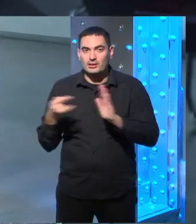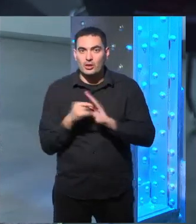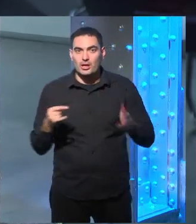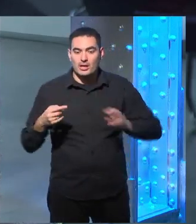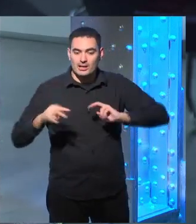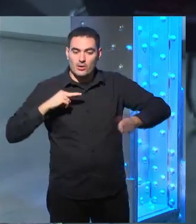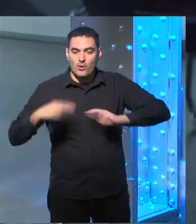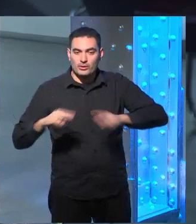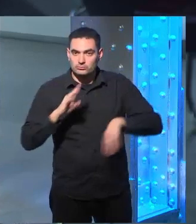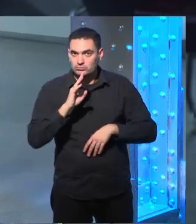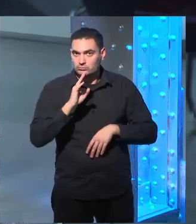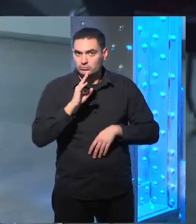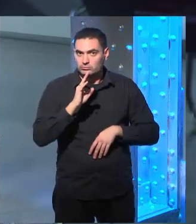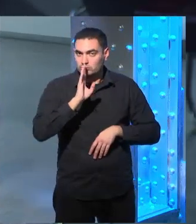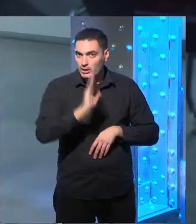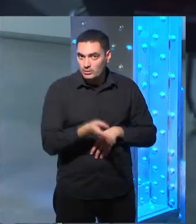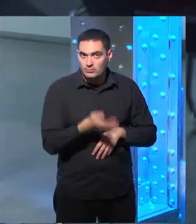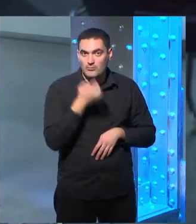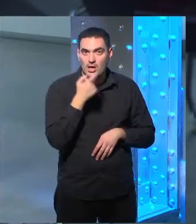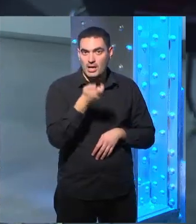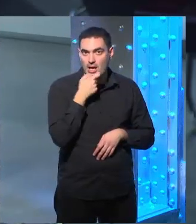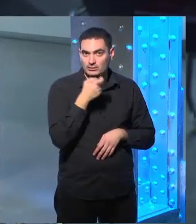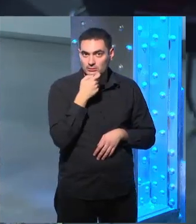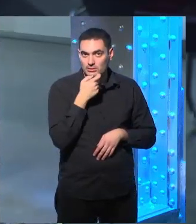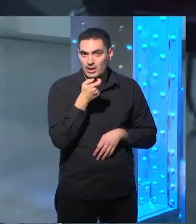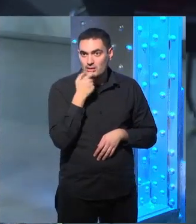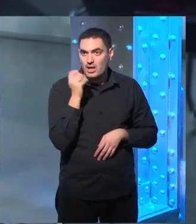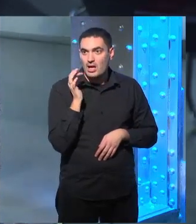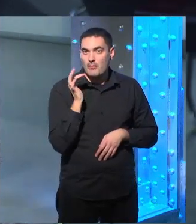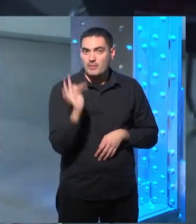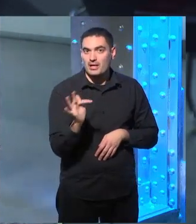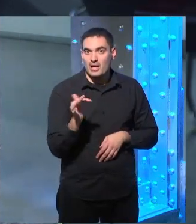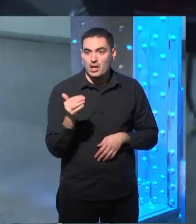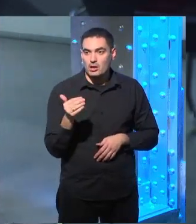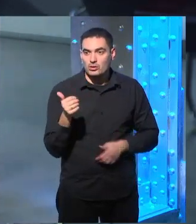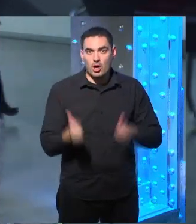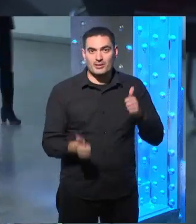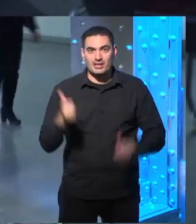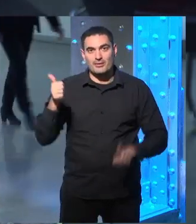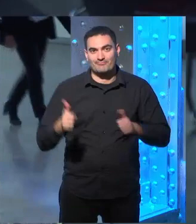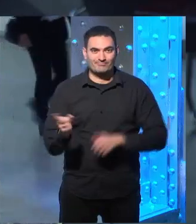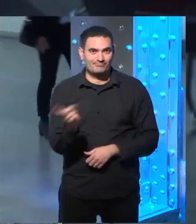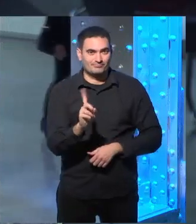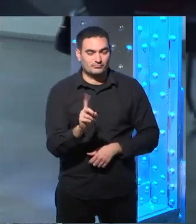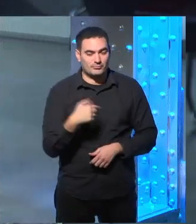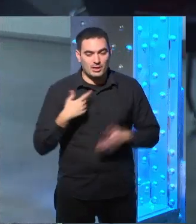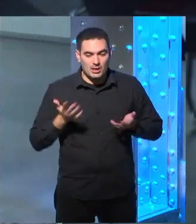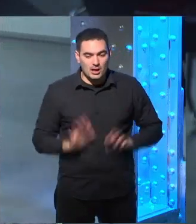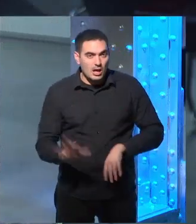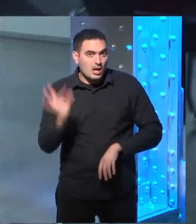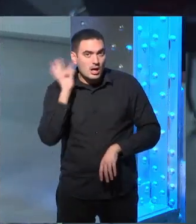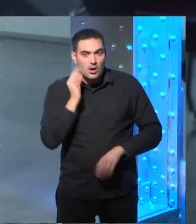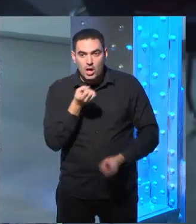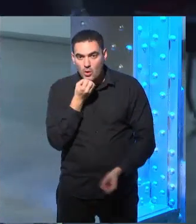for example, the technology simultaneous translation is going to be a standard in 2 or 3 years' time, and English is not a